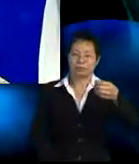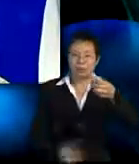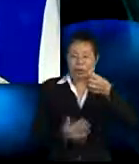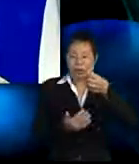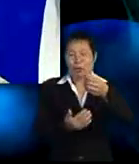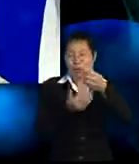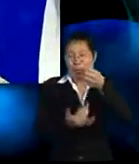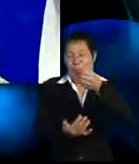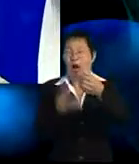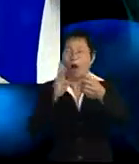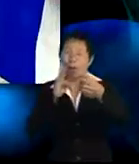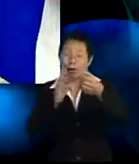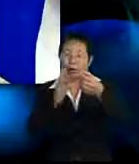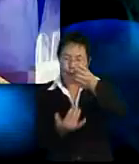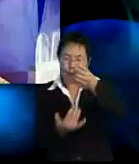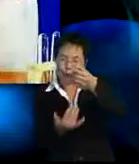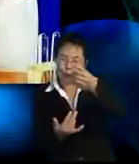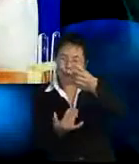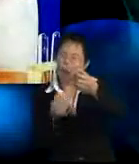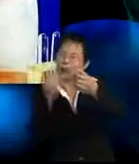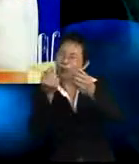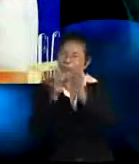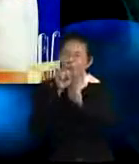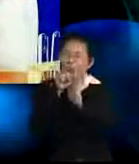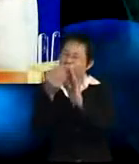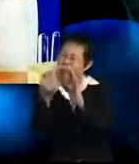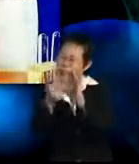Heat the mixture in a water bath for a few minutes.